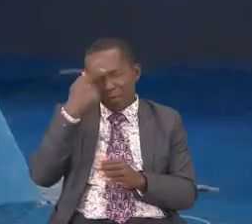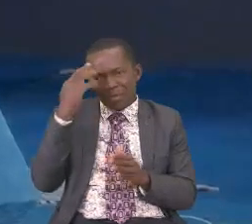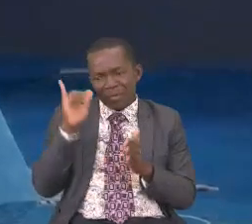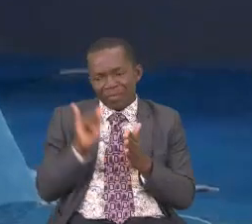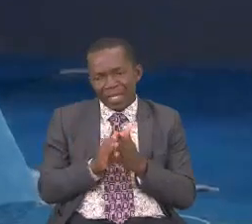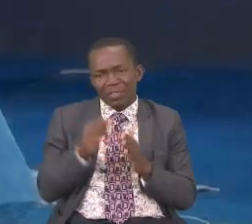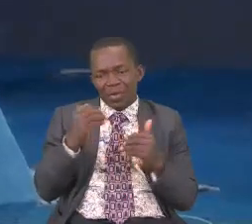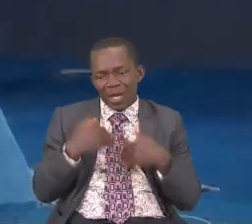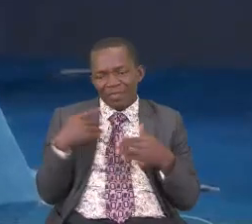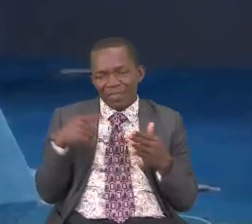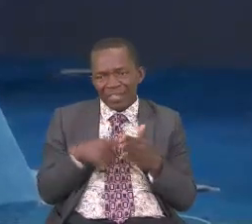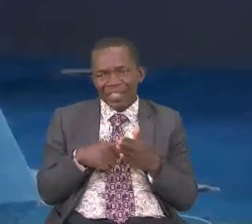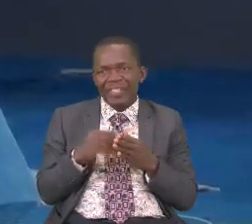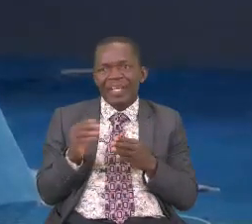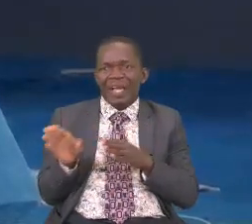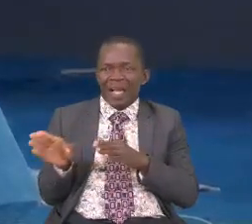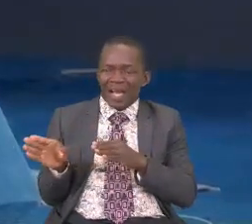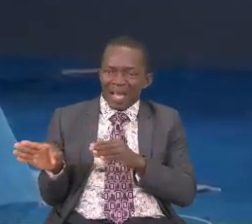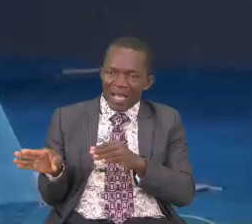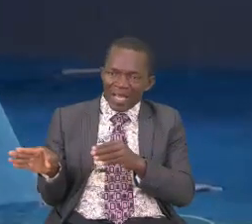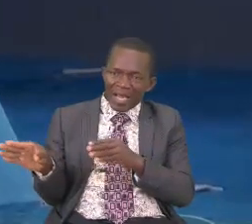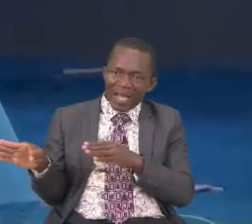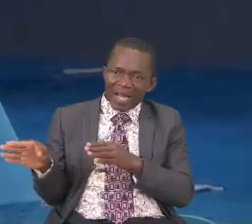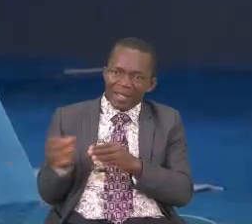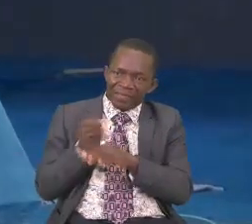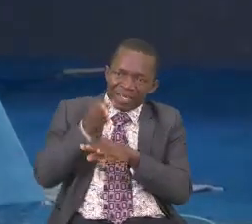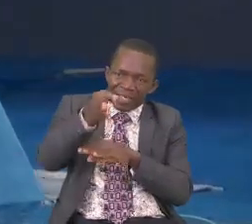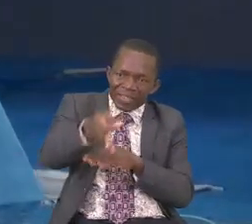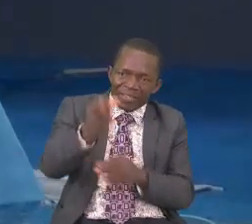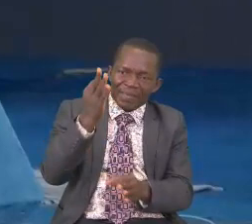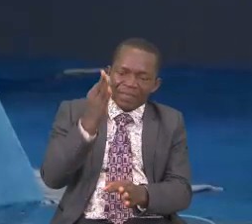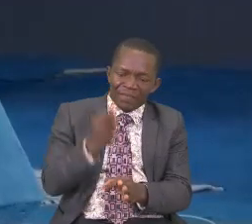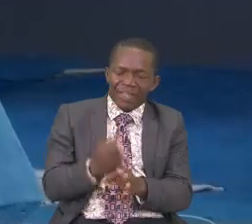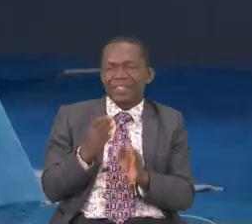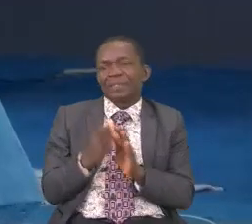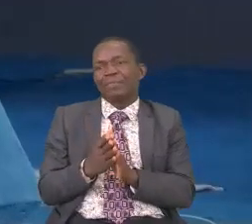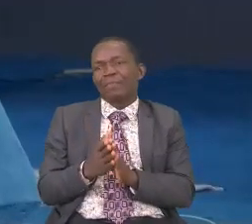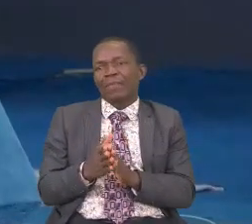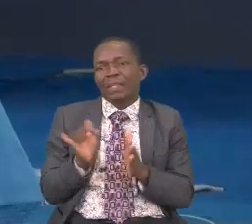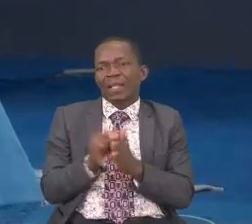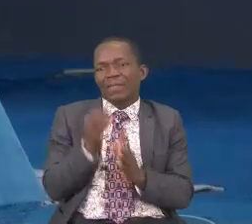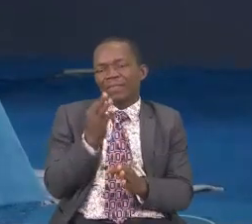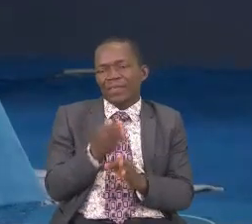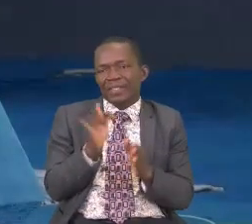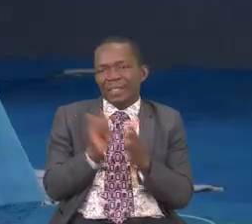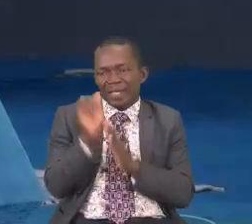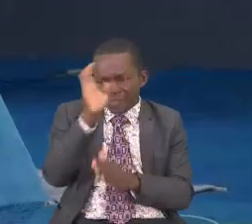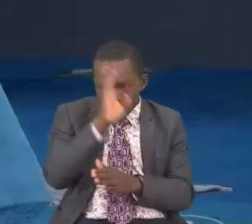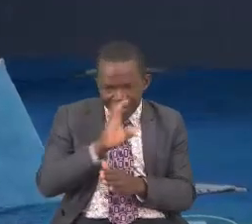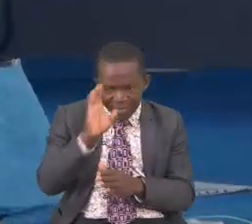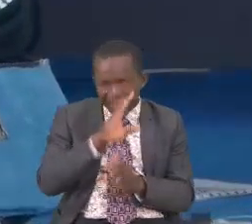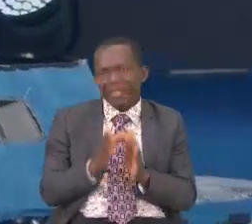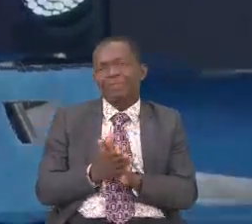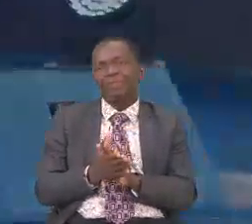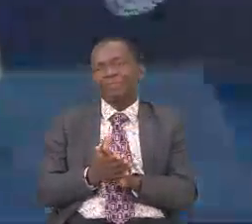advancing every time and seeking every time the face that seeks isn't